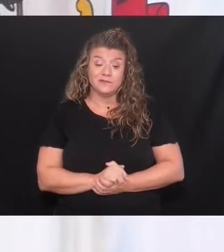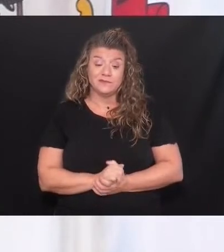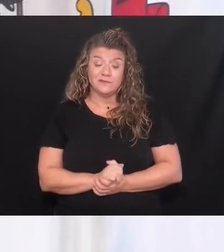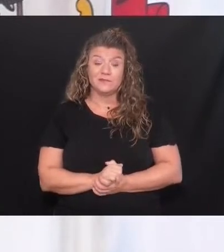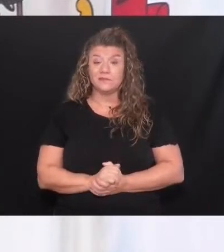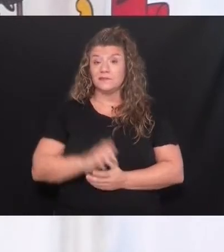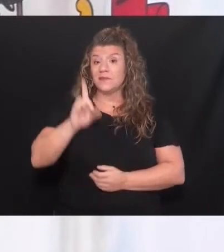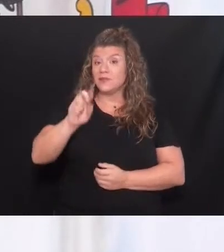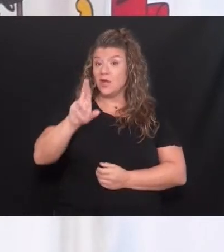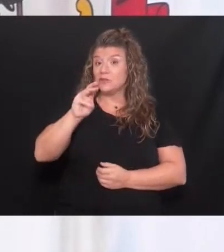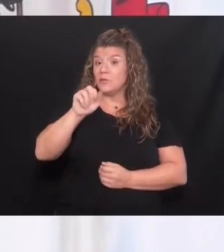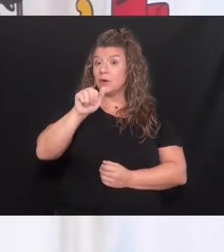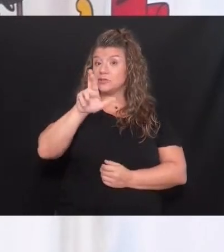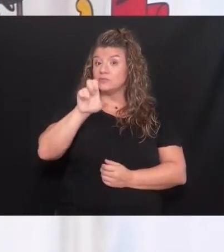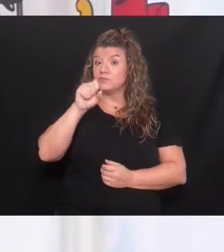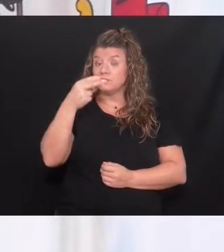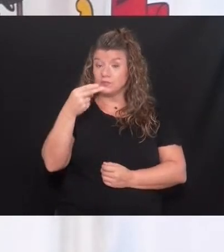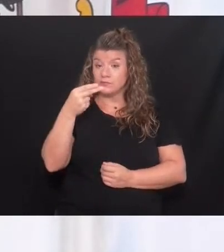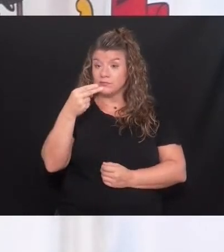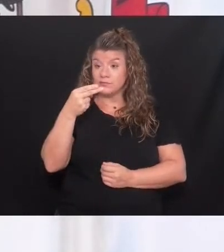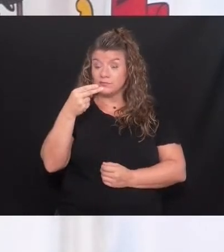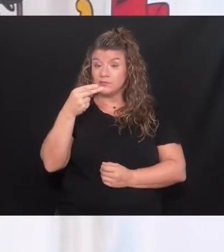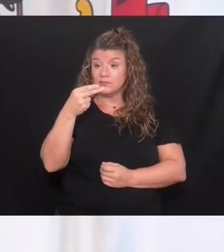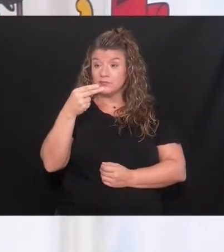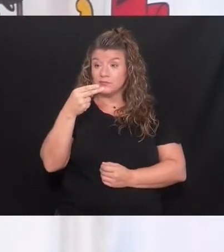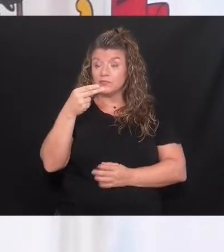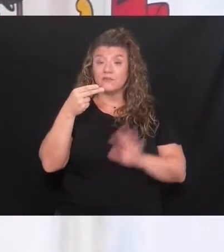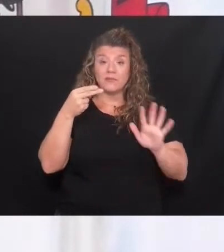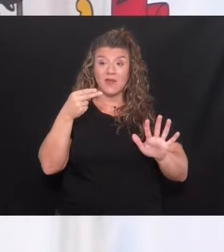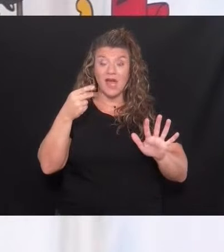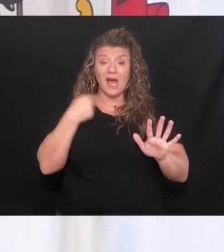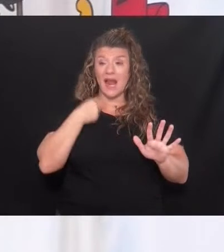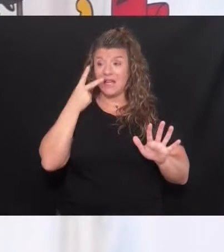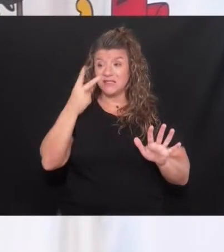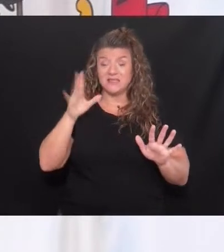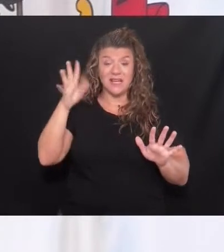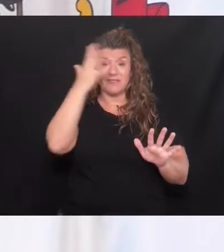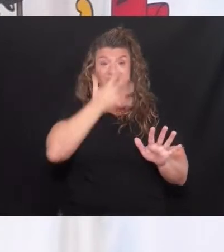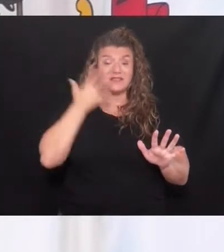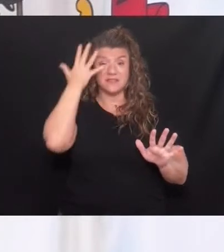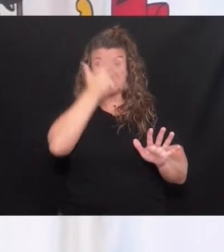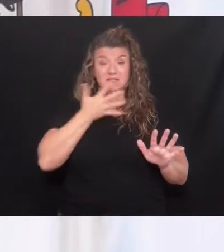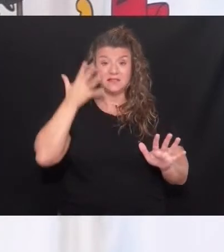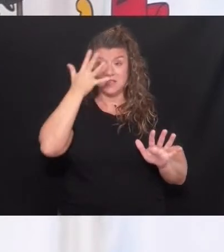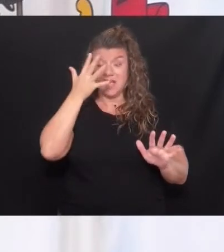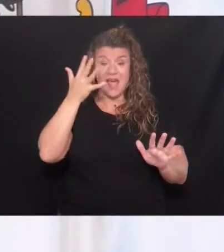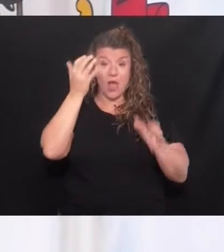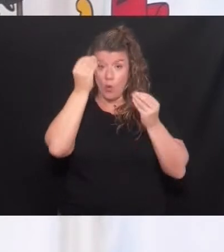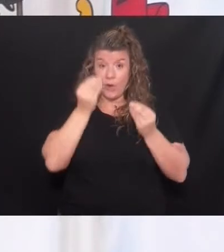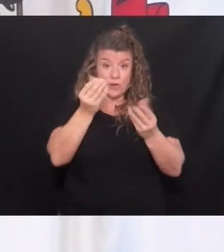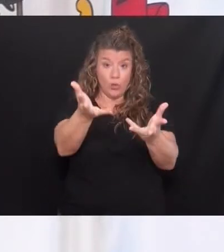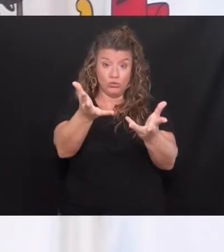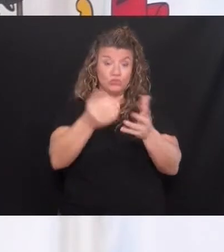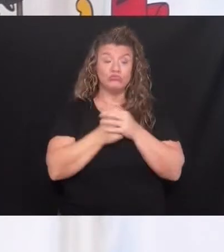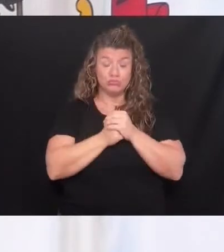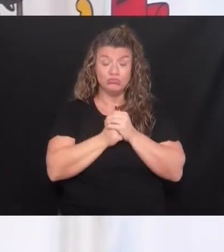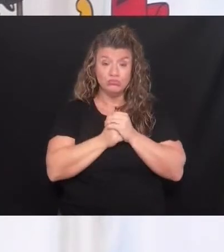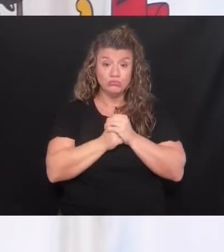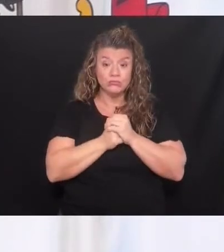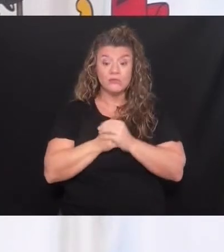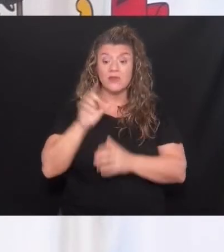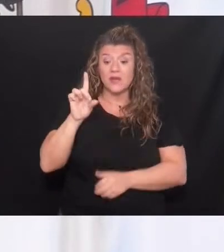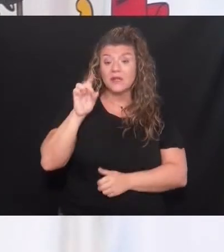Dr. Marsh, and I read it right on his face and relayed it to everybody. Dr.